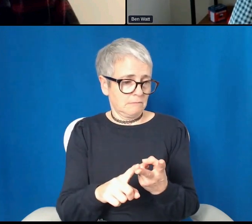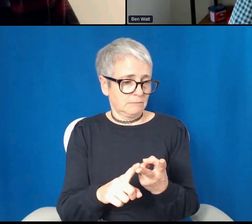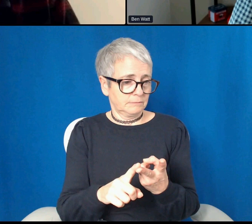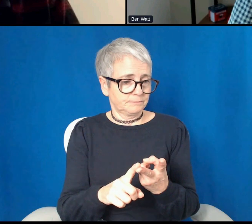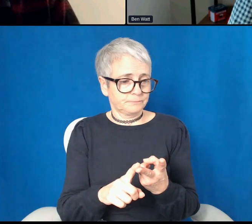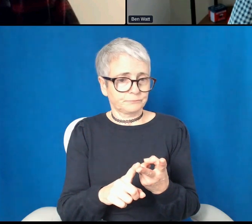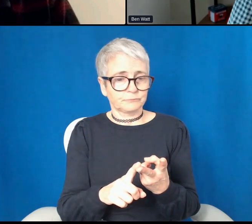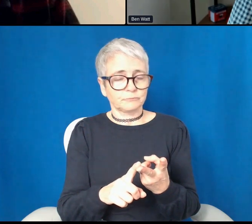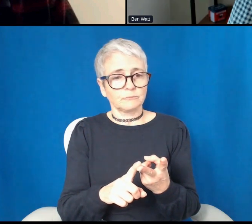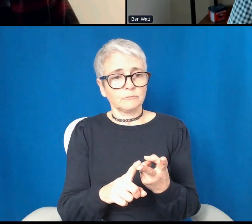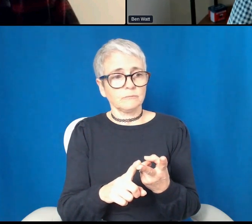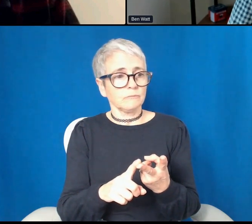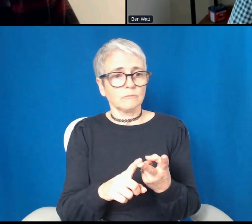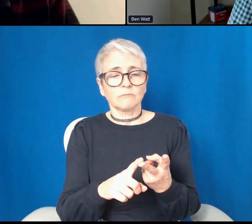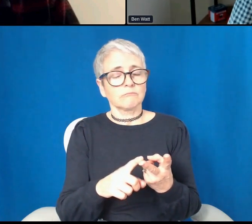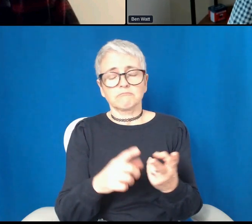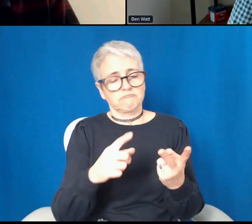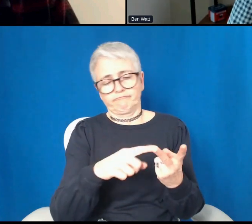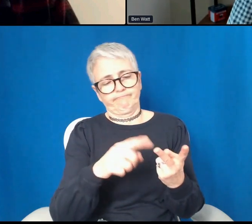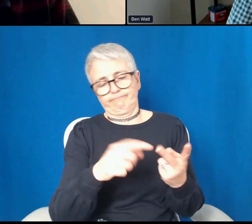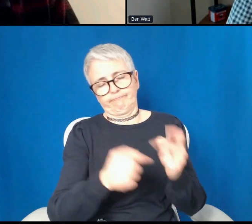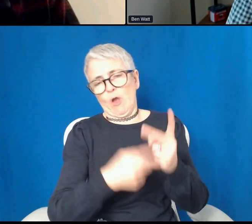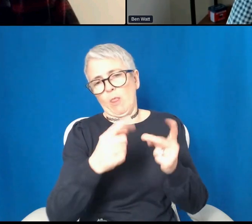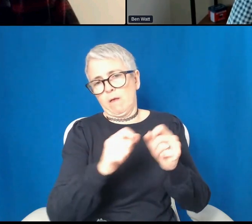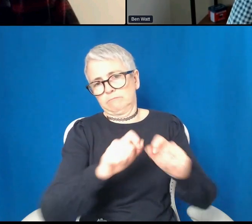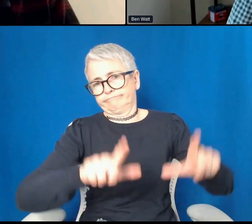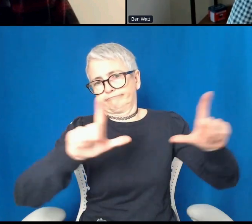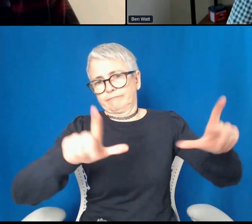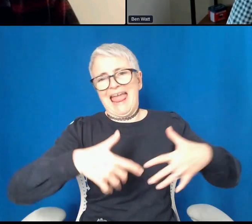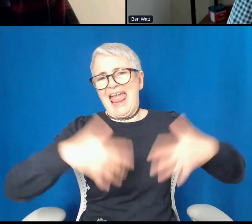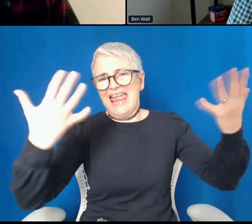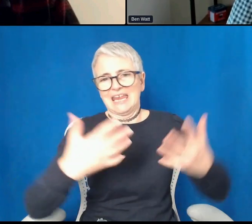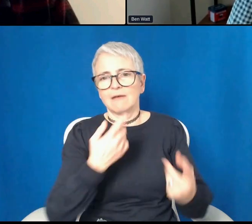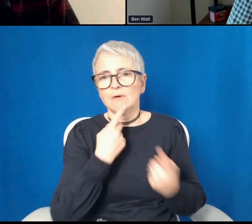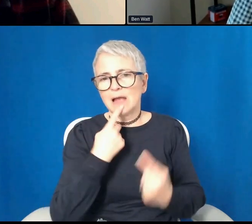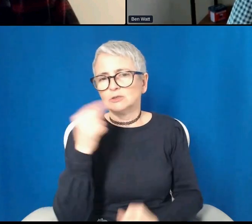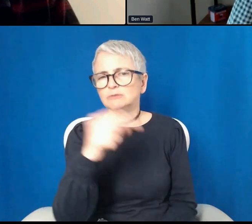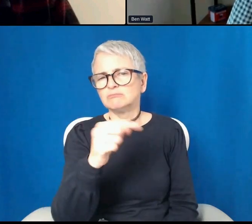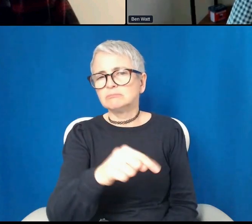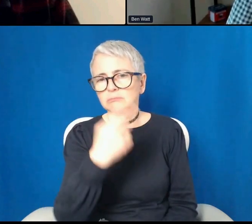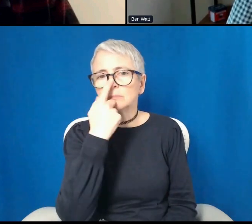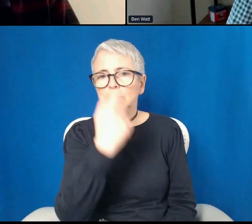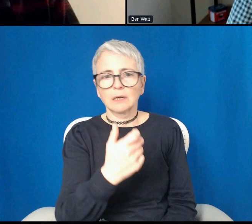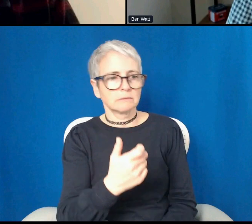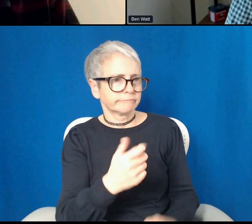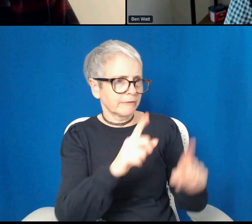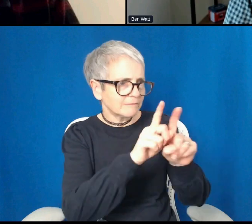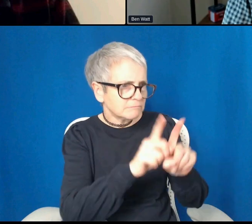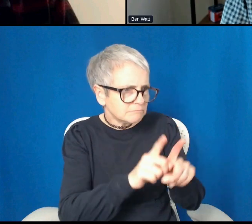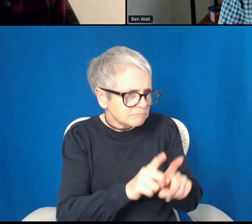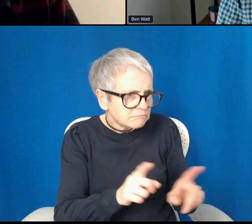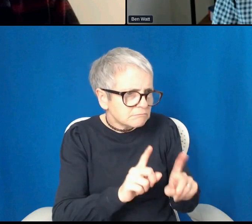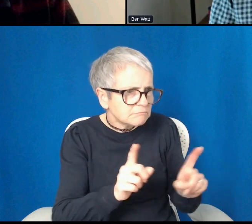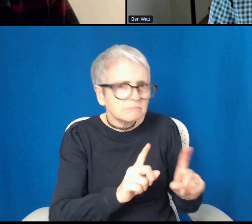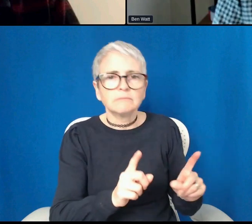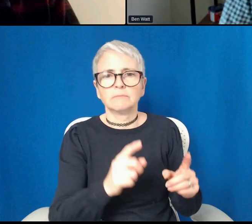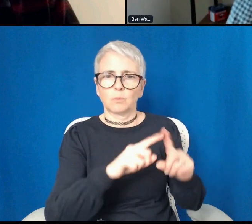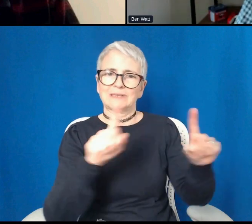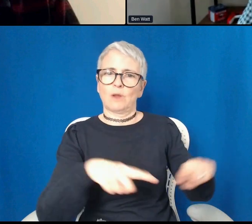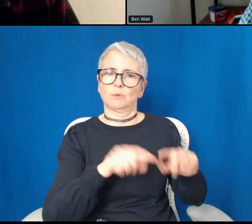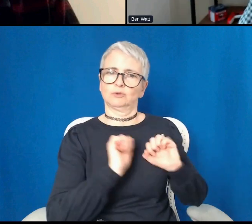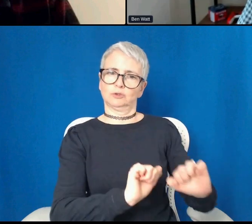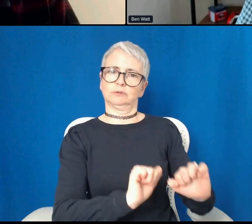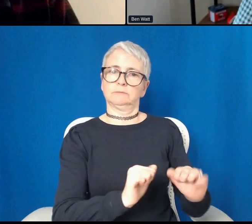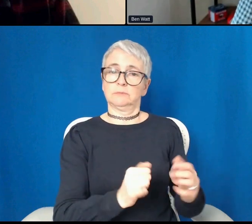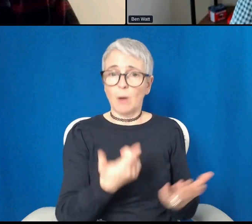is on all things Windows 11 accessibility that really lets you dive deep on any features that you want to look at. So what I can always do is drop those